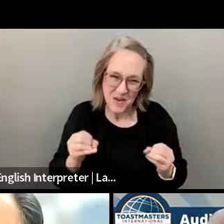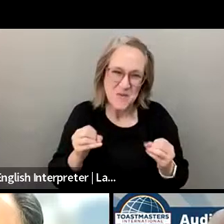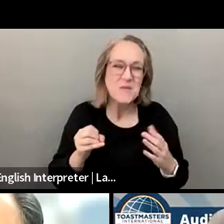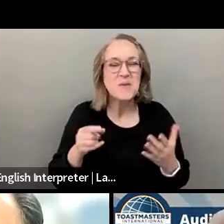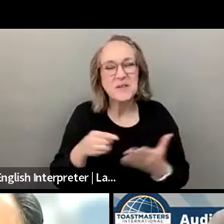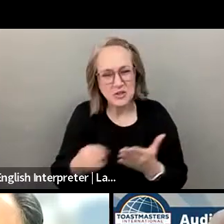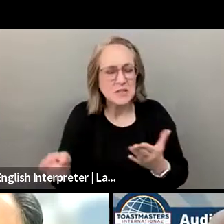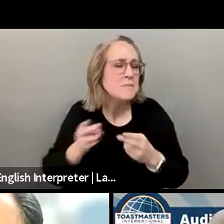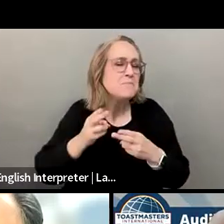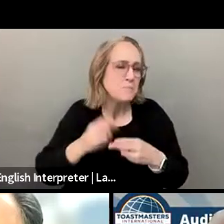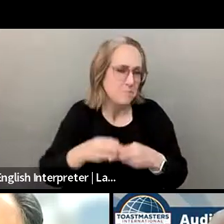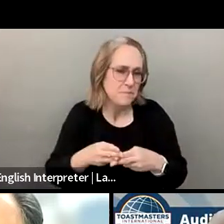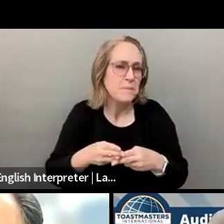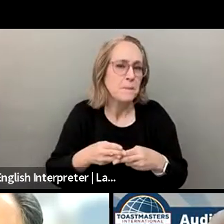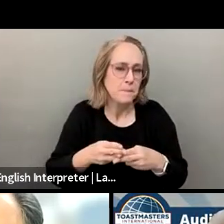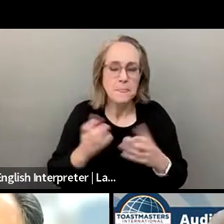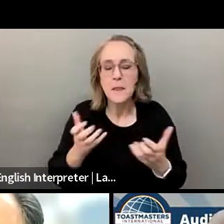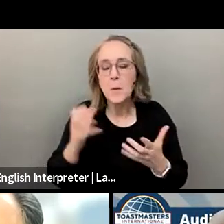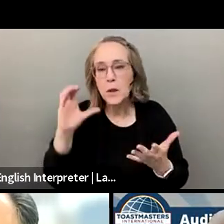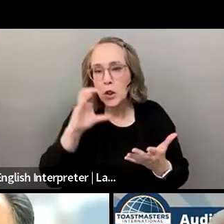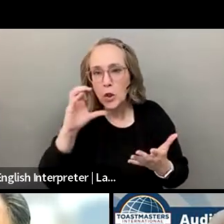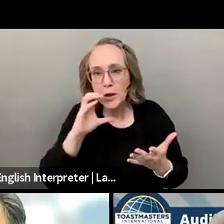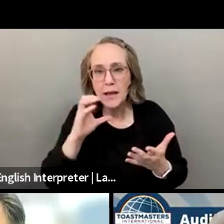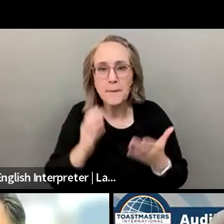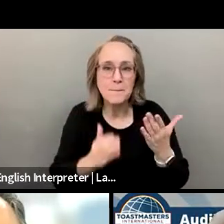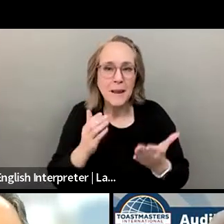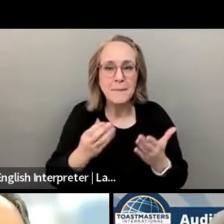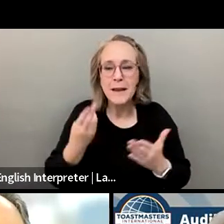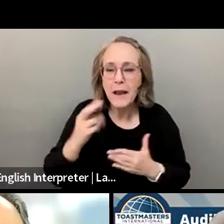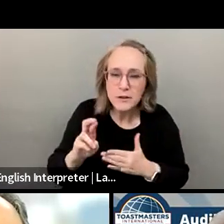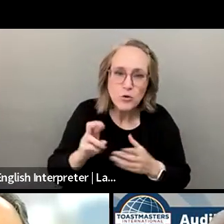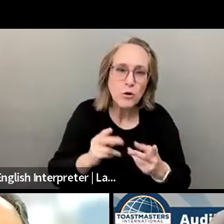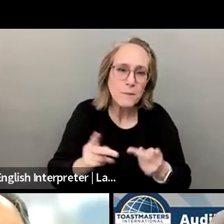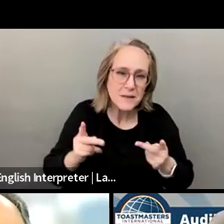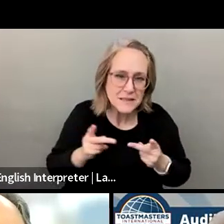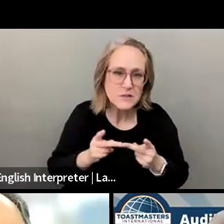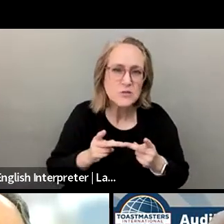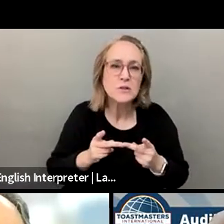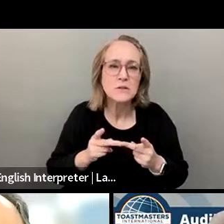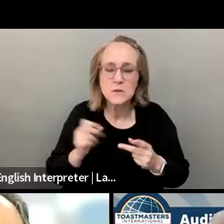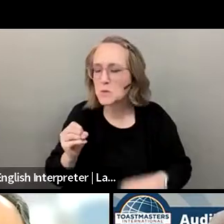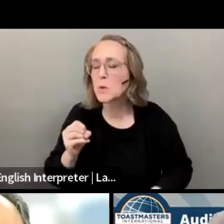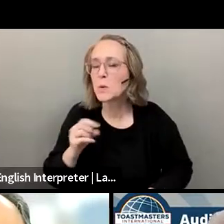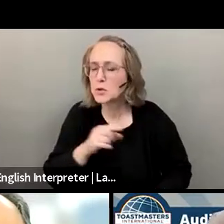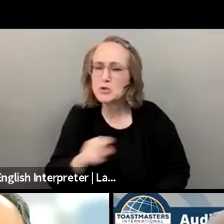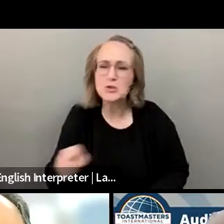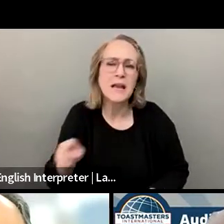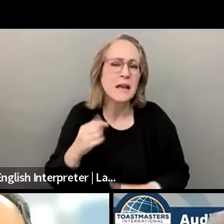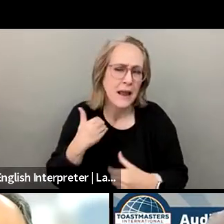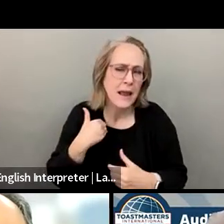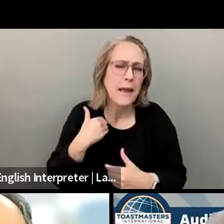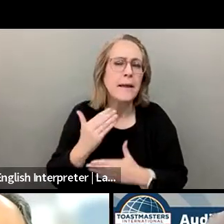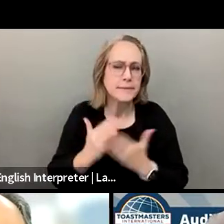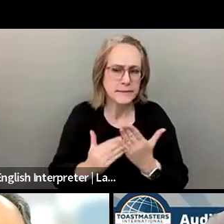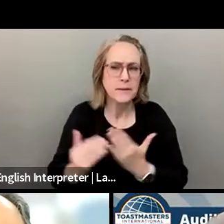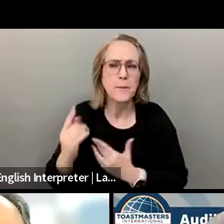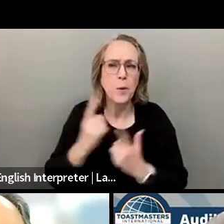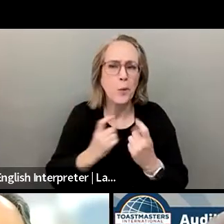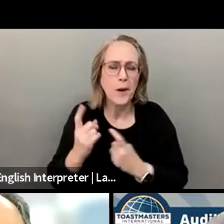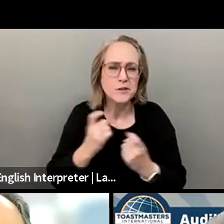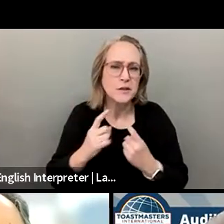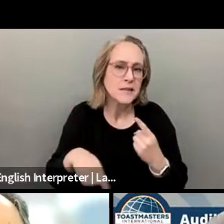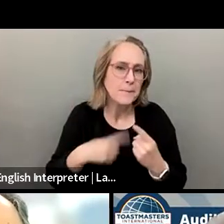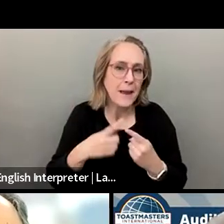she mentioned she would be looking into maybe HR positions, but she had questions about,